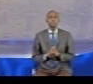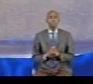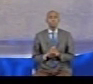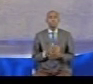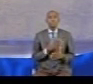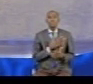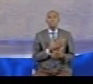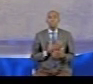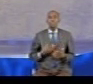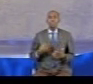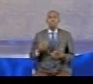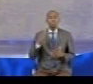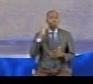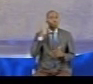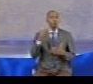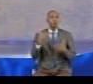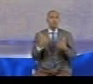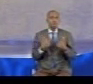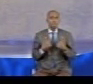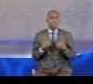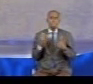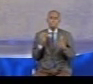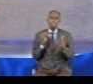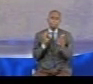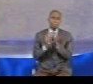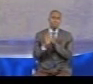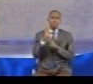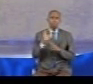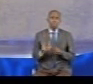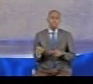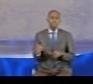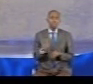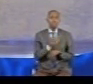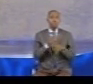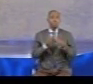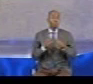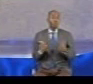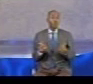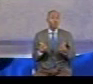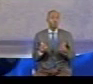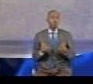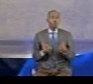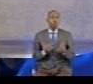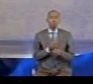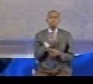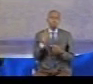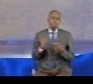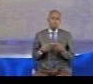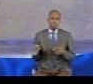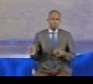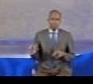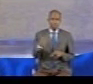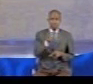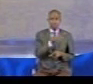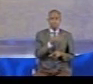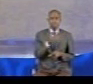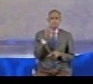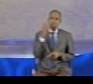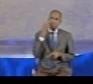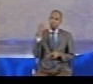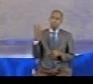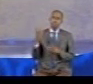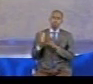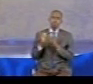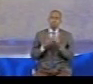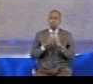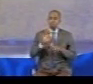and would have passed by them. But when they saw him walking upon